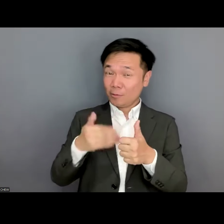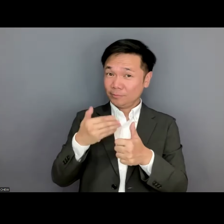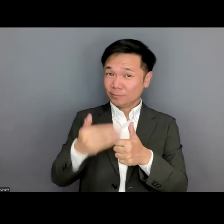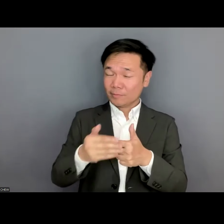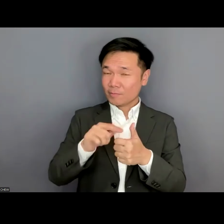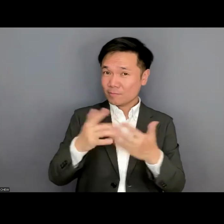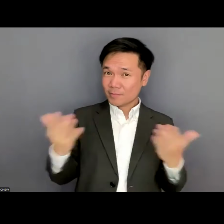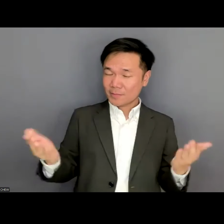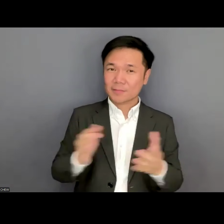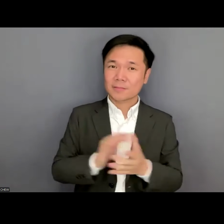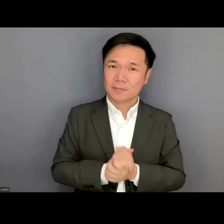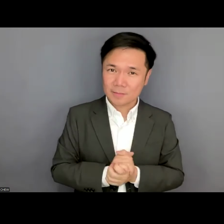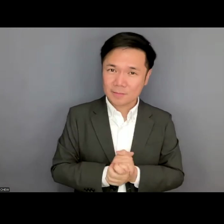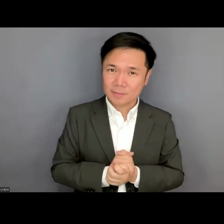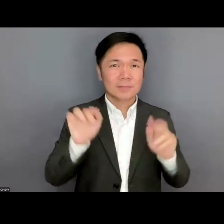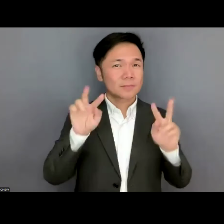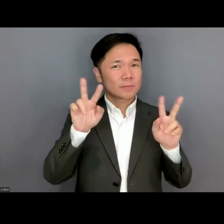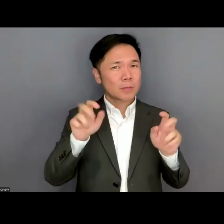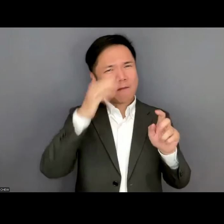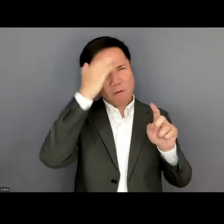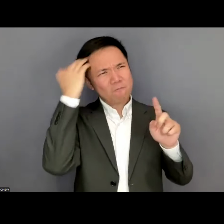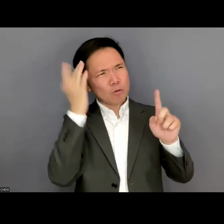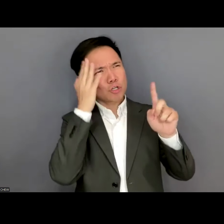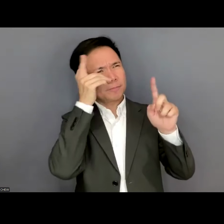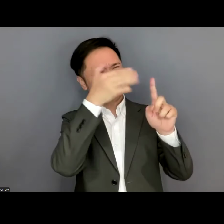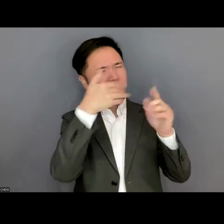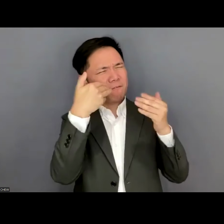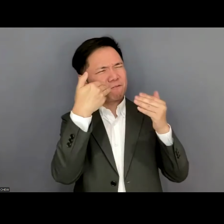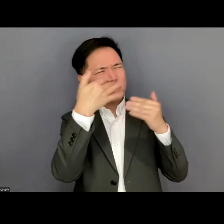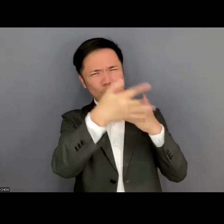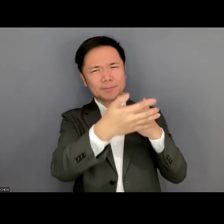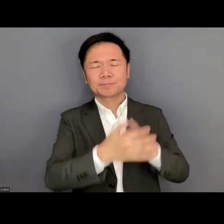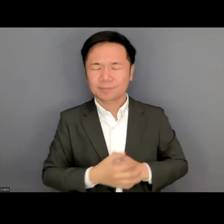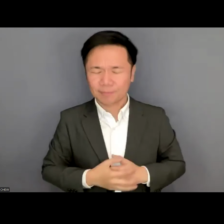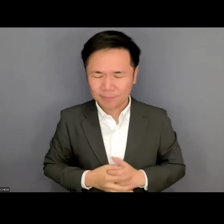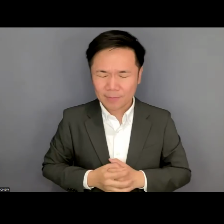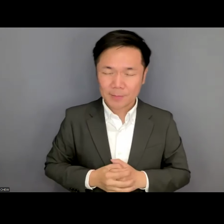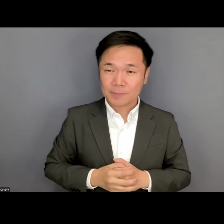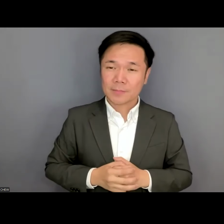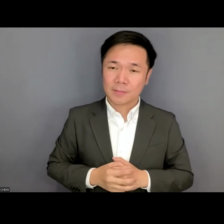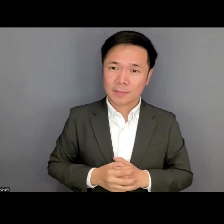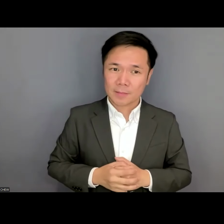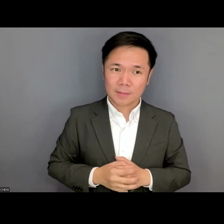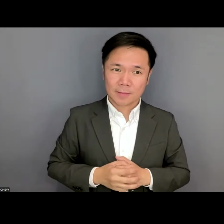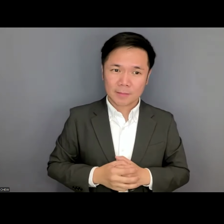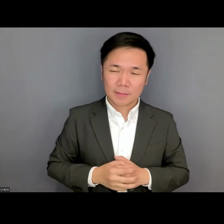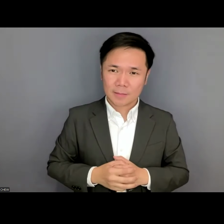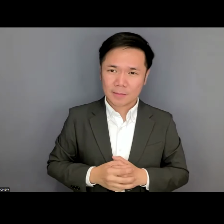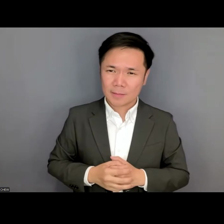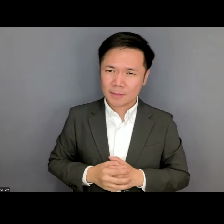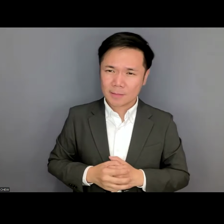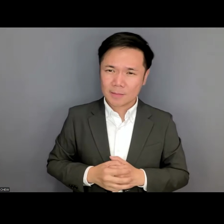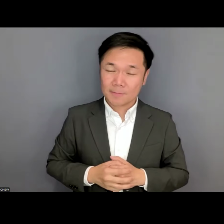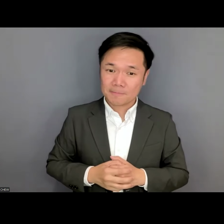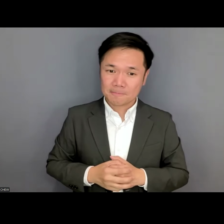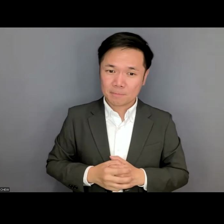également parler dans les talking priorités about des the jeunes future que nous sommes. and Et nous tous, nous